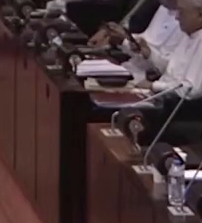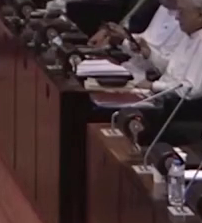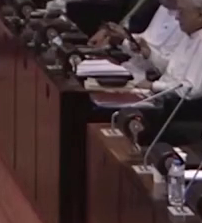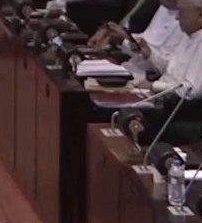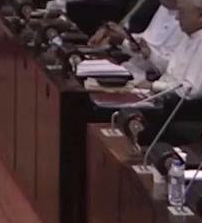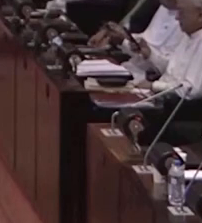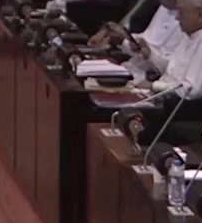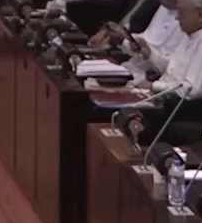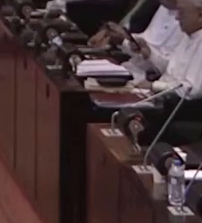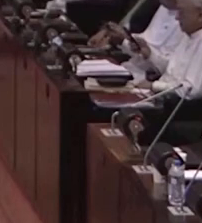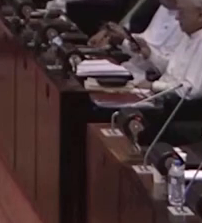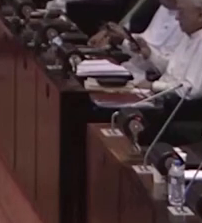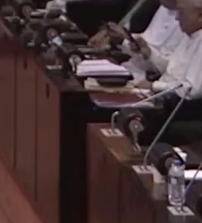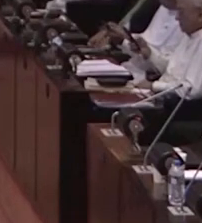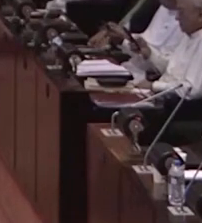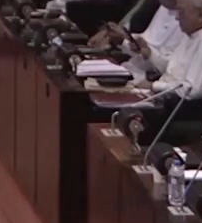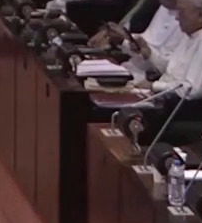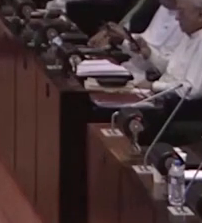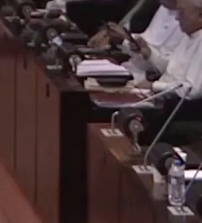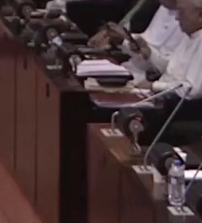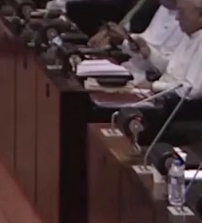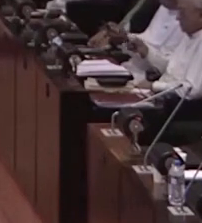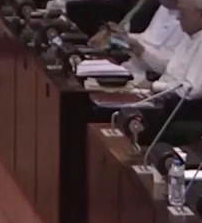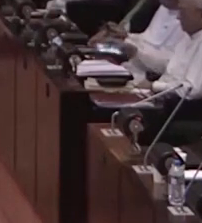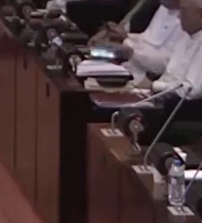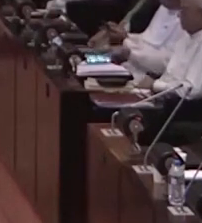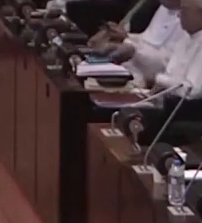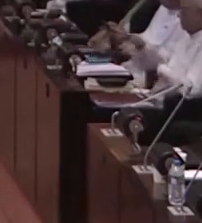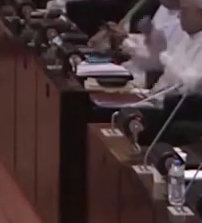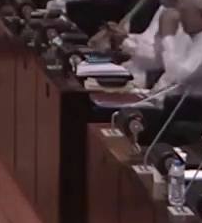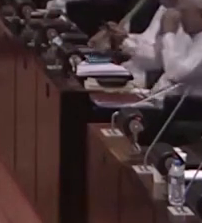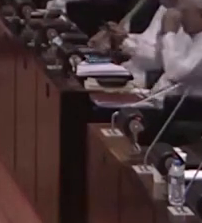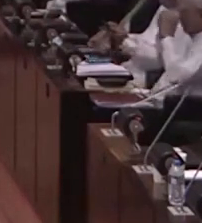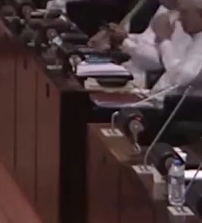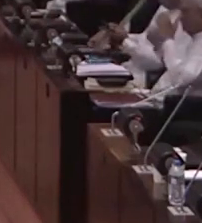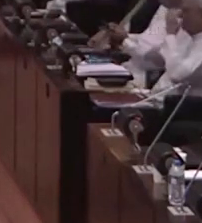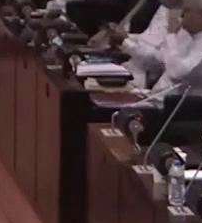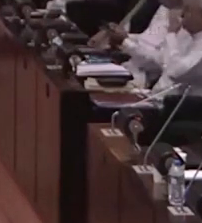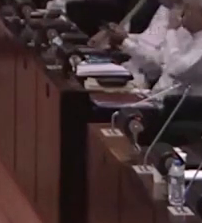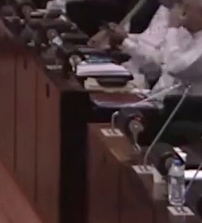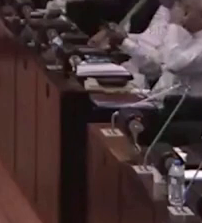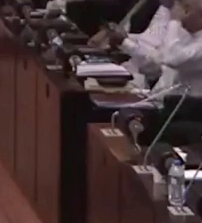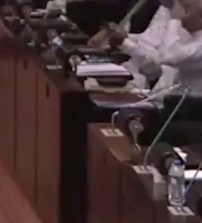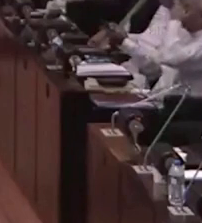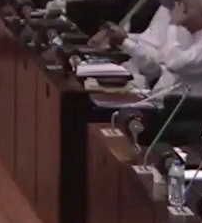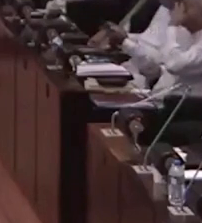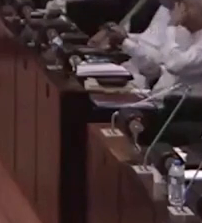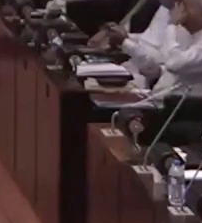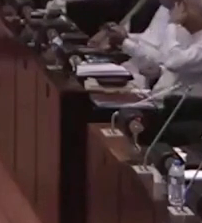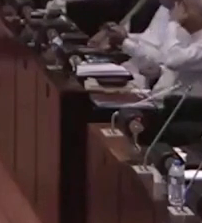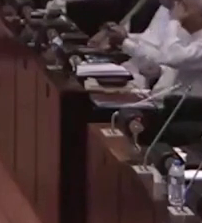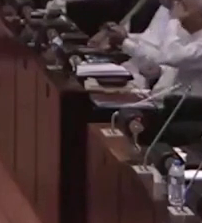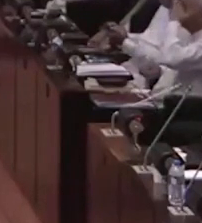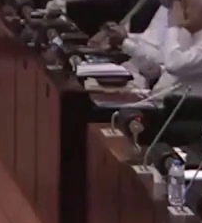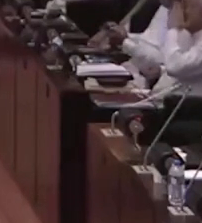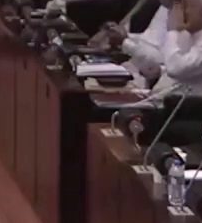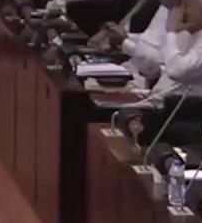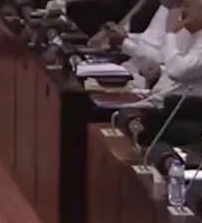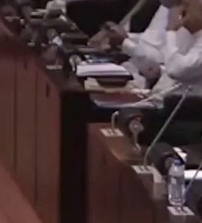despite fierce public opposition to the acting president's candidacy. He secured 134 votes in